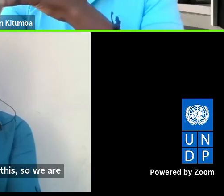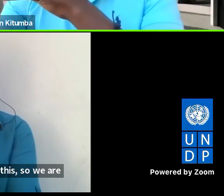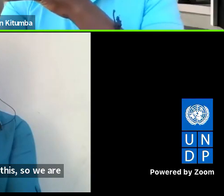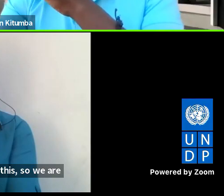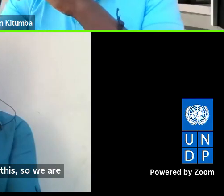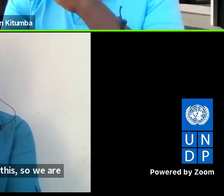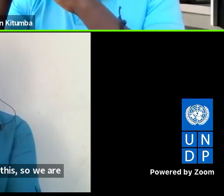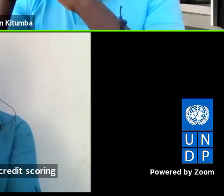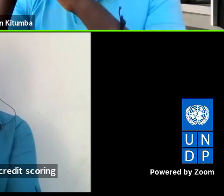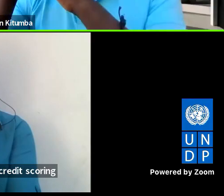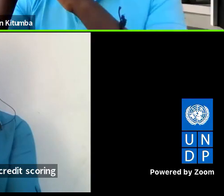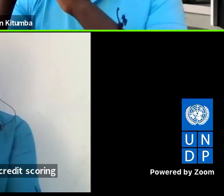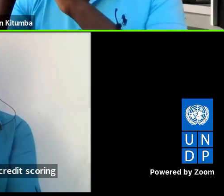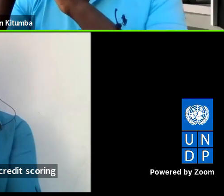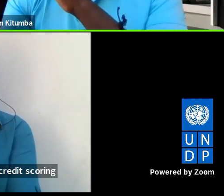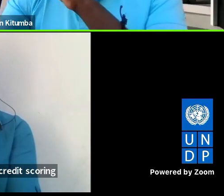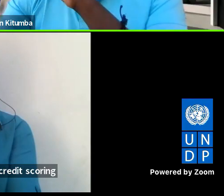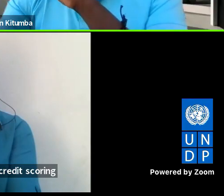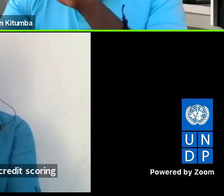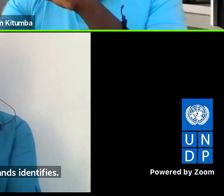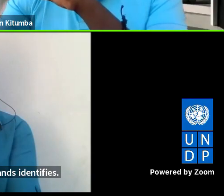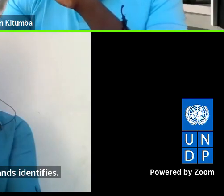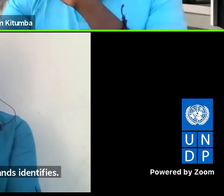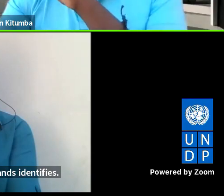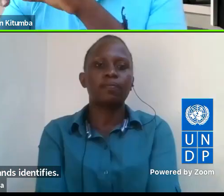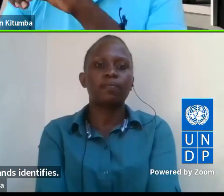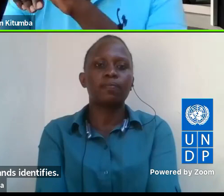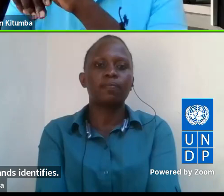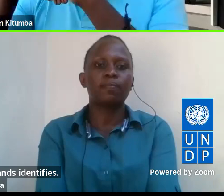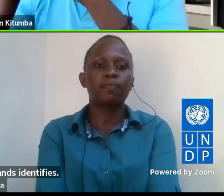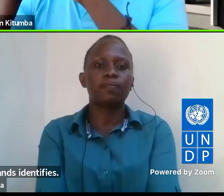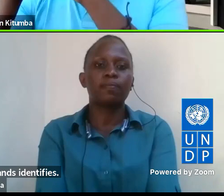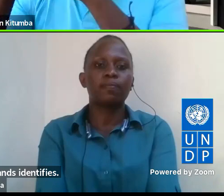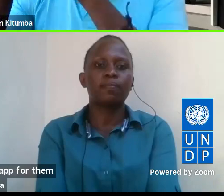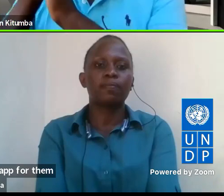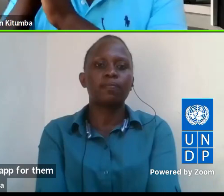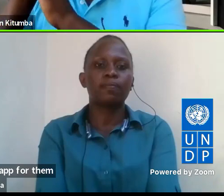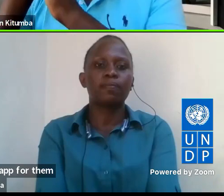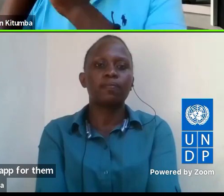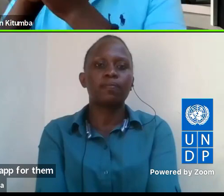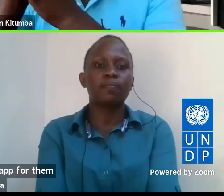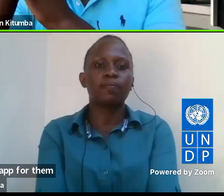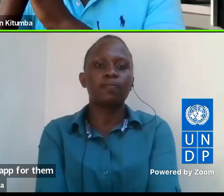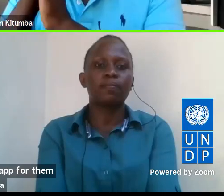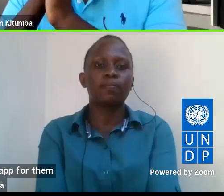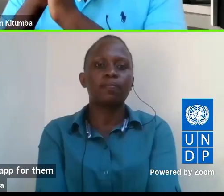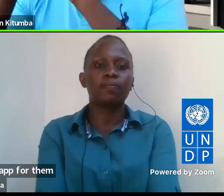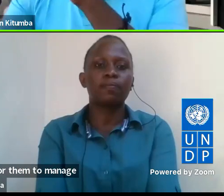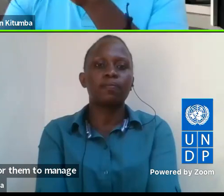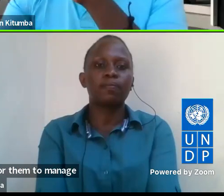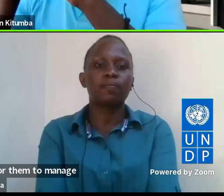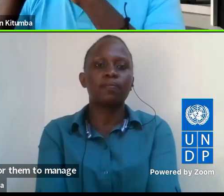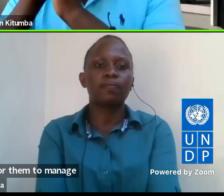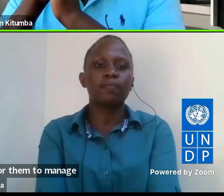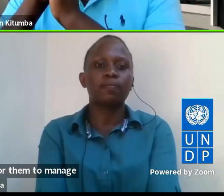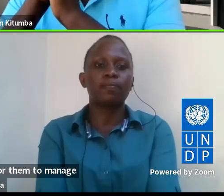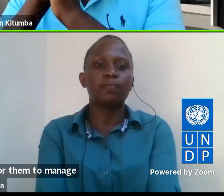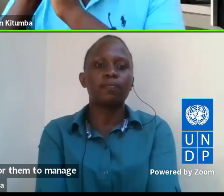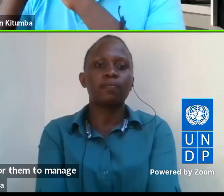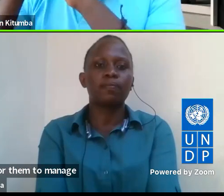from banks and MFIs. So we give them an app for them to manage inventory, sales, and expenses. On top of that, we